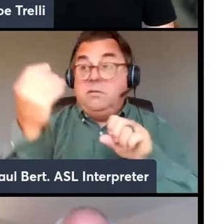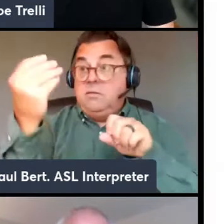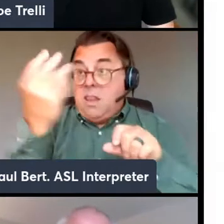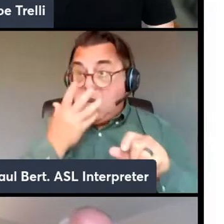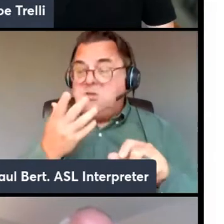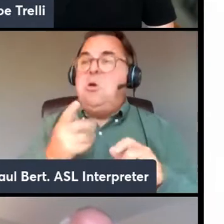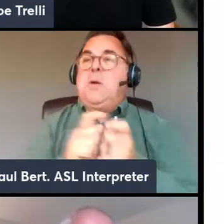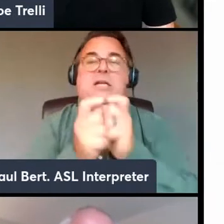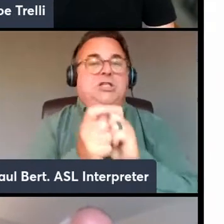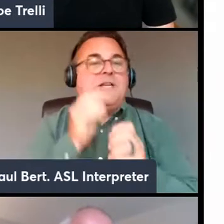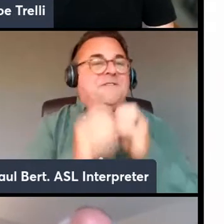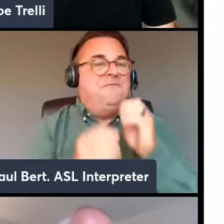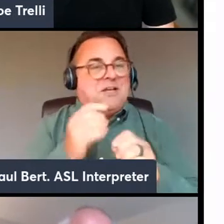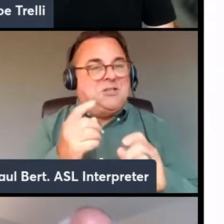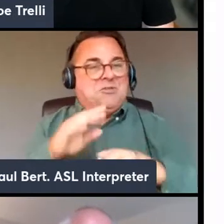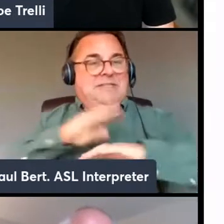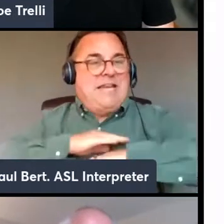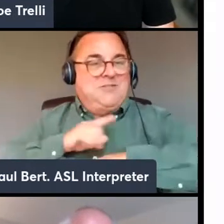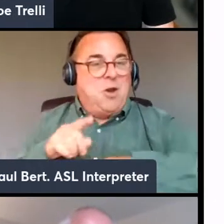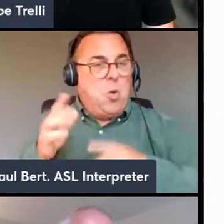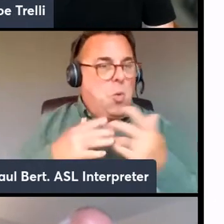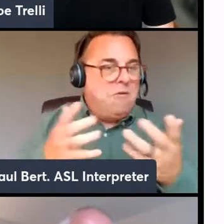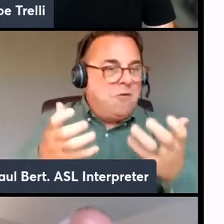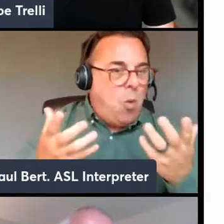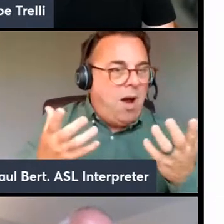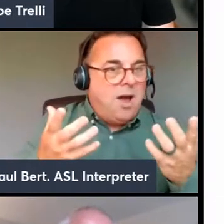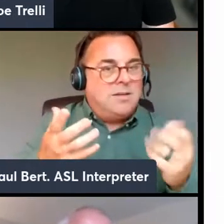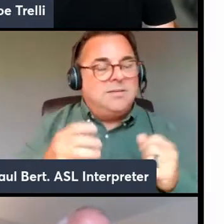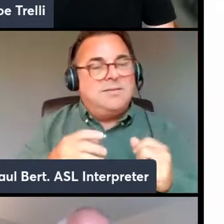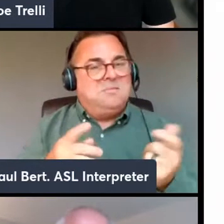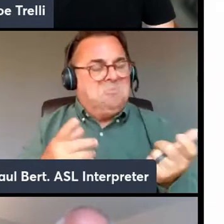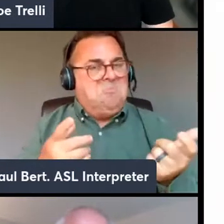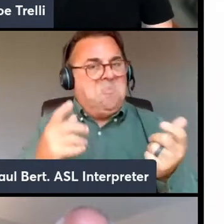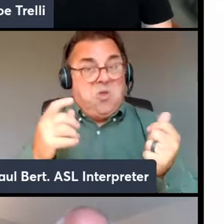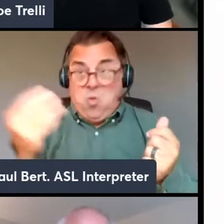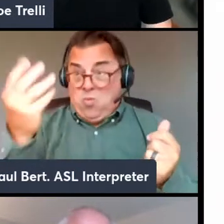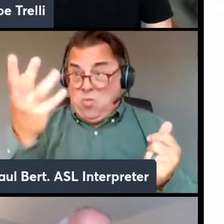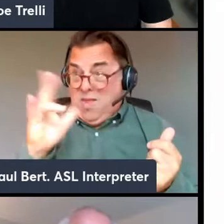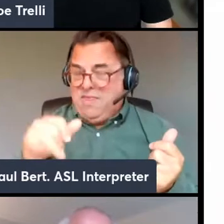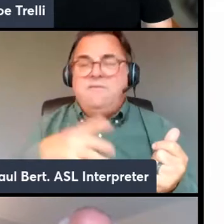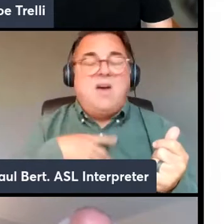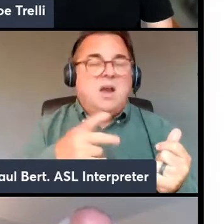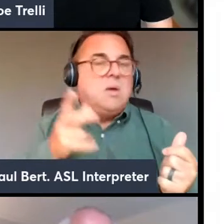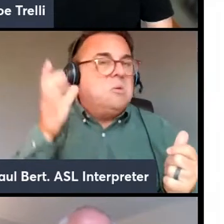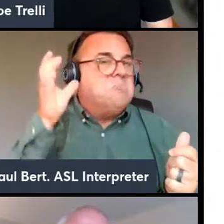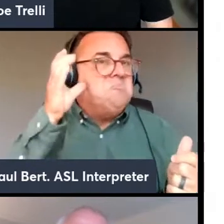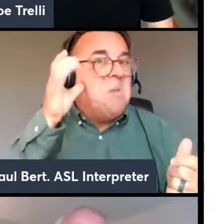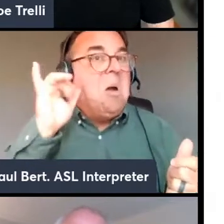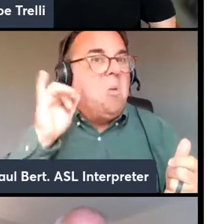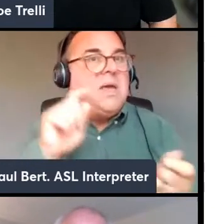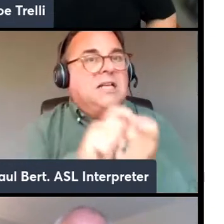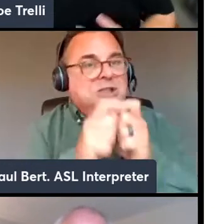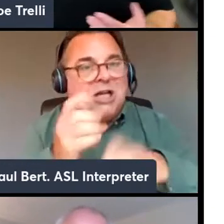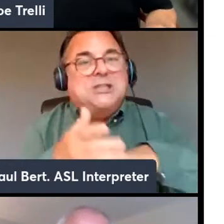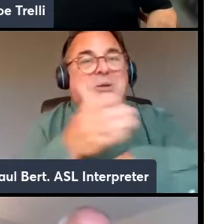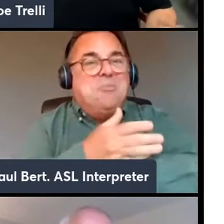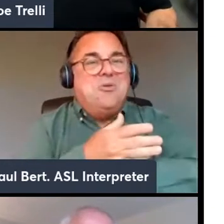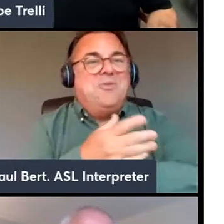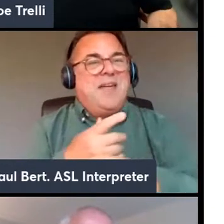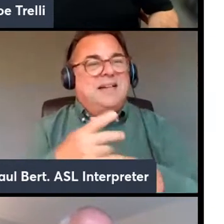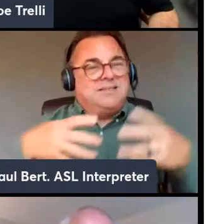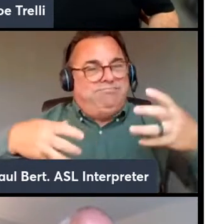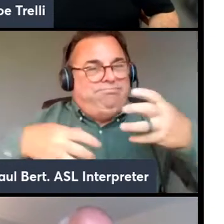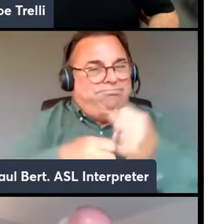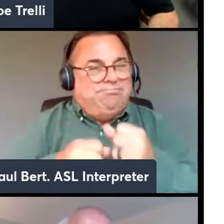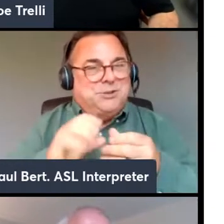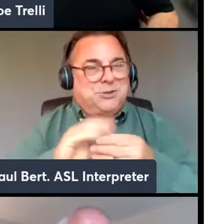So if there's others that that customers are looking for, I'm sure we'll be interested to hear about them. So that's kind of the long and short of it.